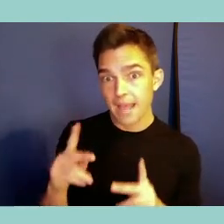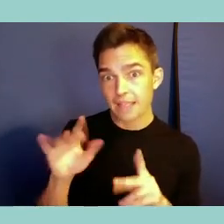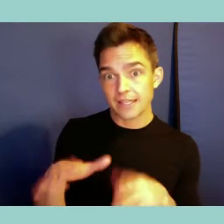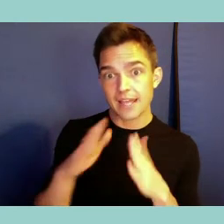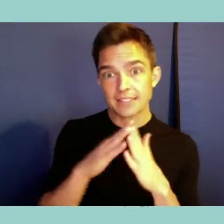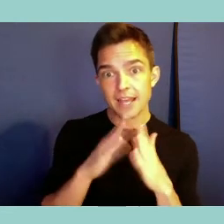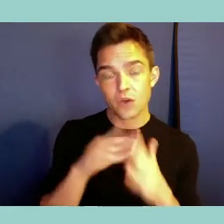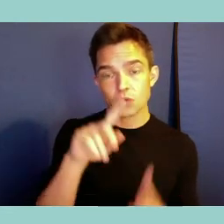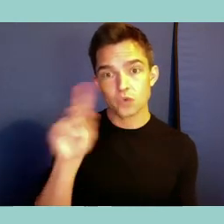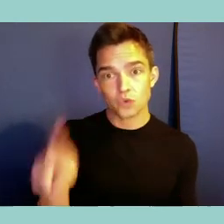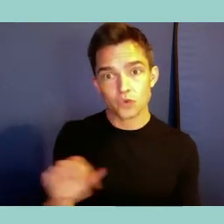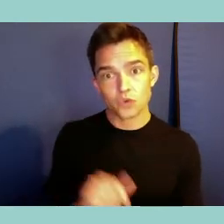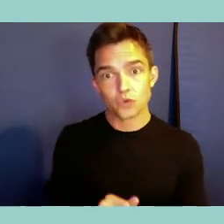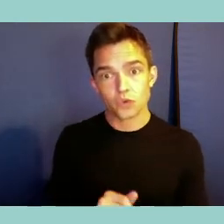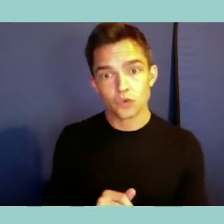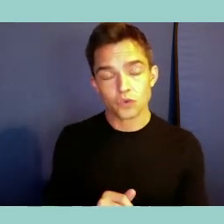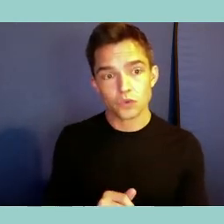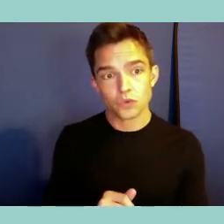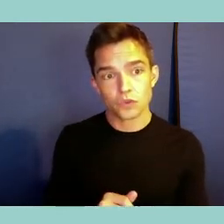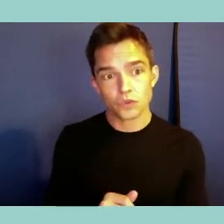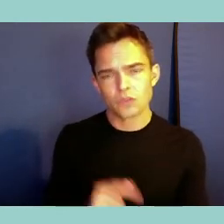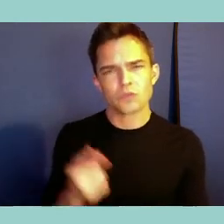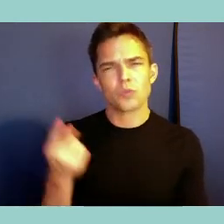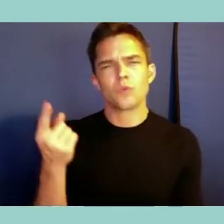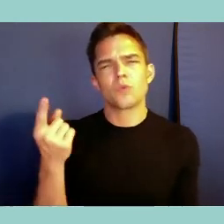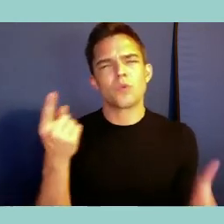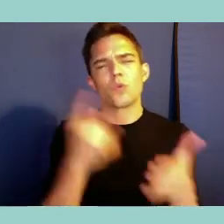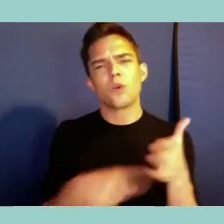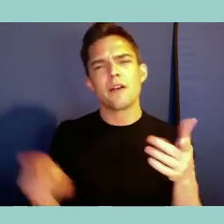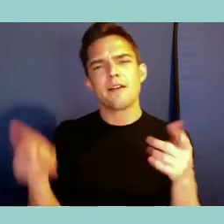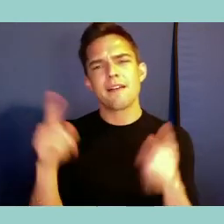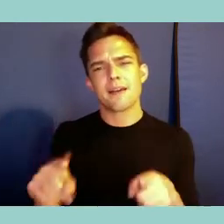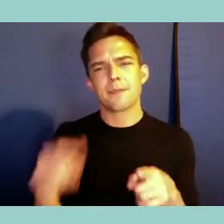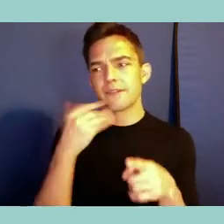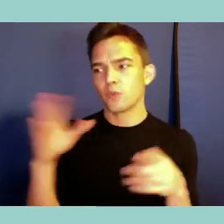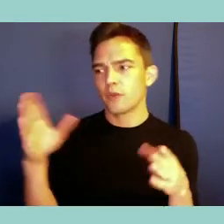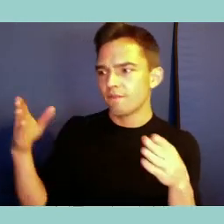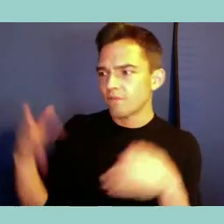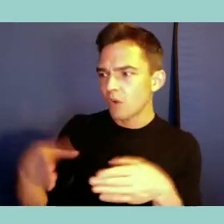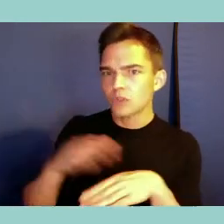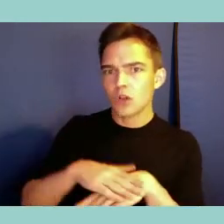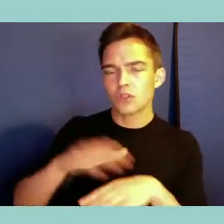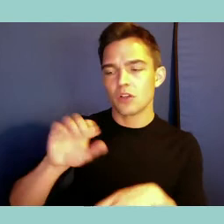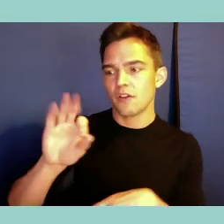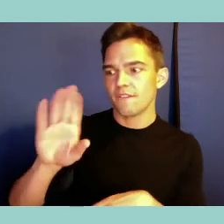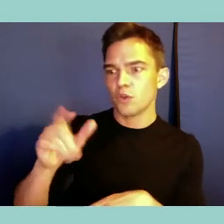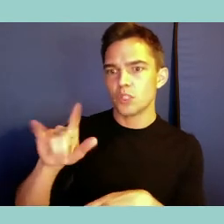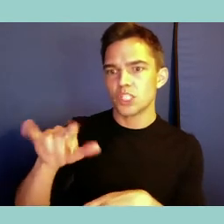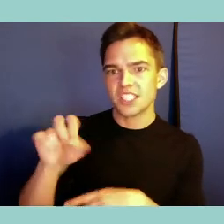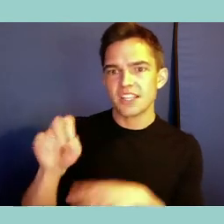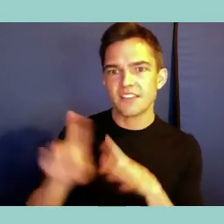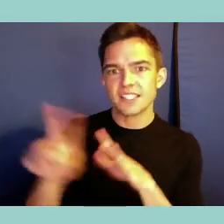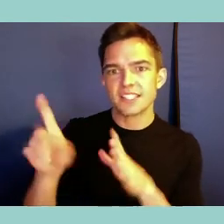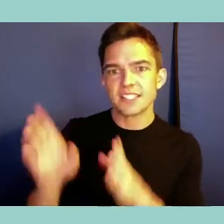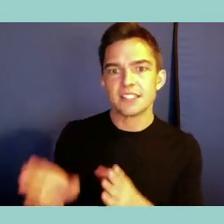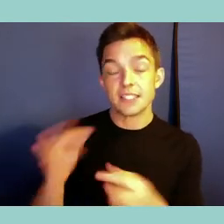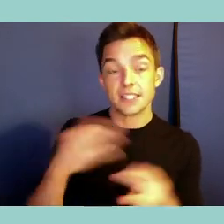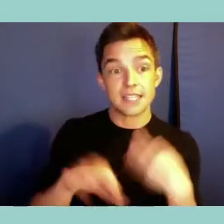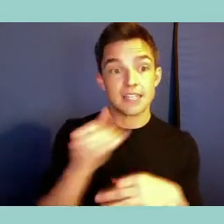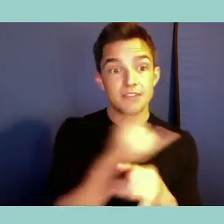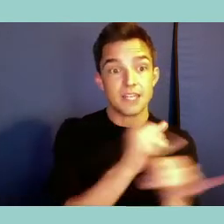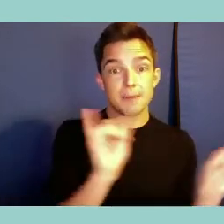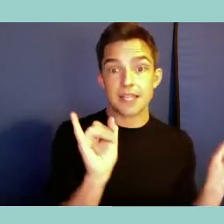that town? What happens when we focus on the fugitive instead of the